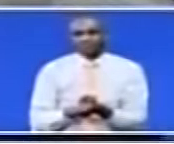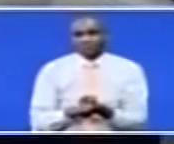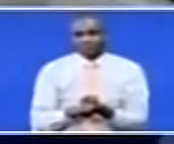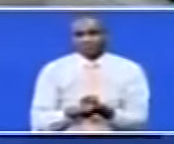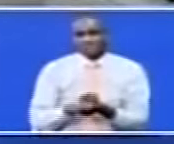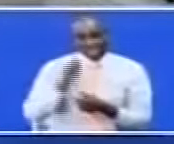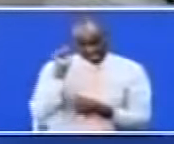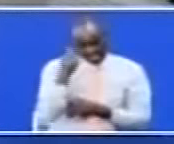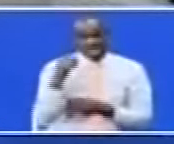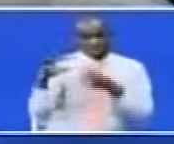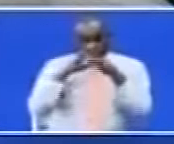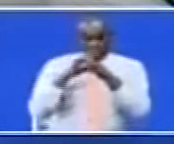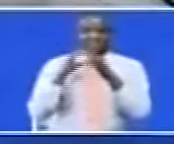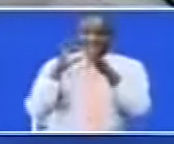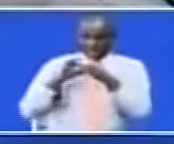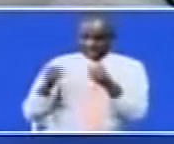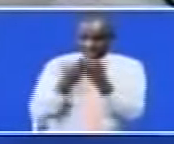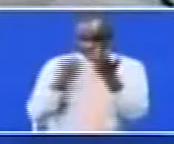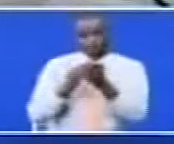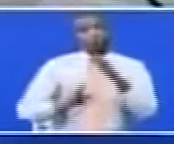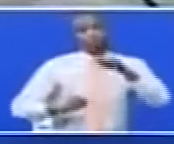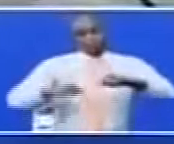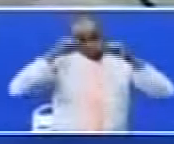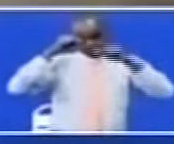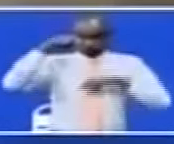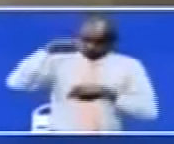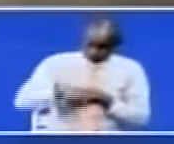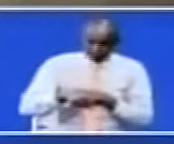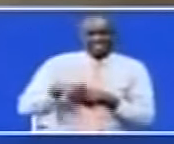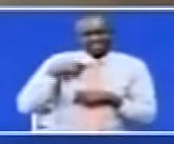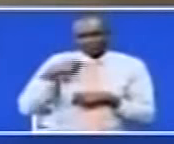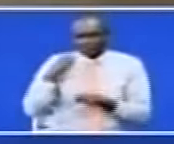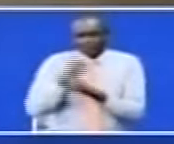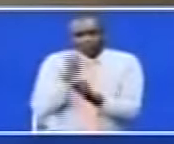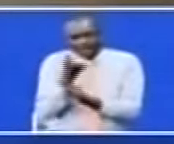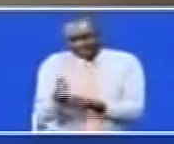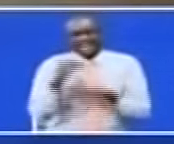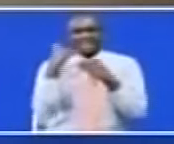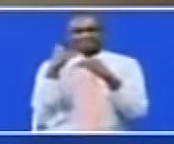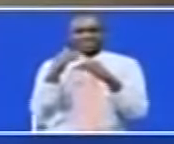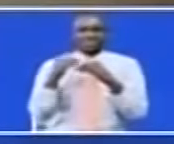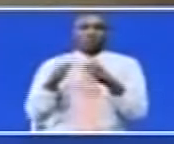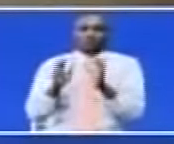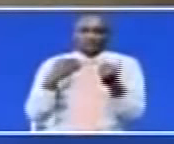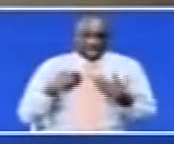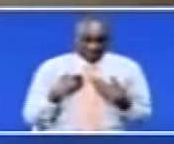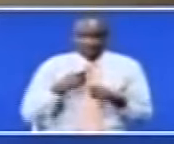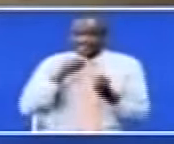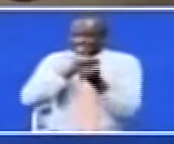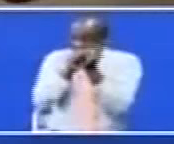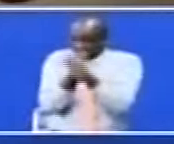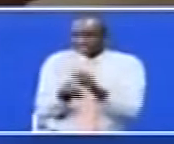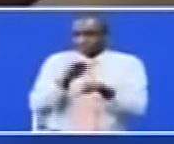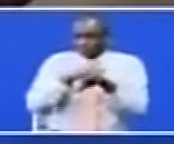Kenya's corporate culture has for years been driven from the top down with limited opportunities from employee engagement. But this is however changing